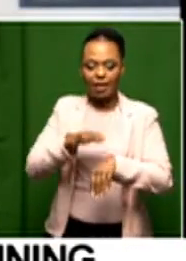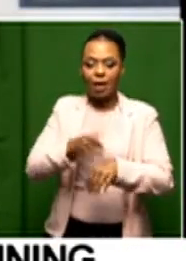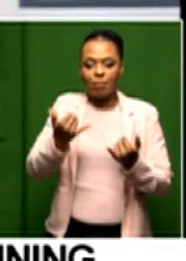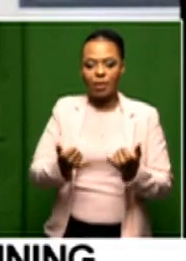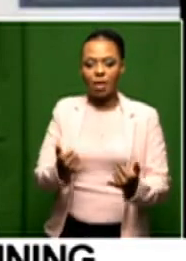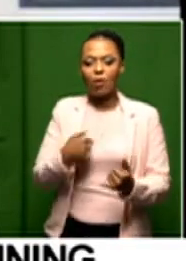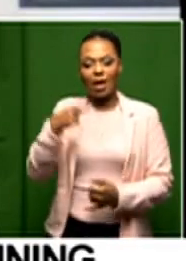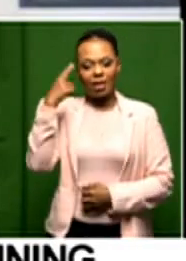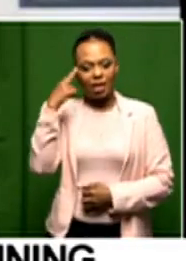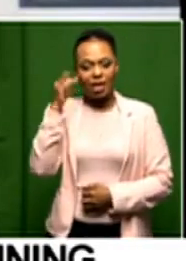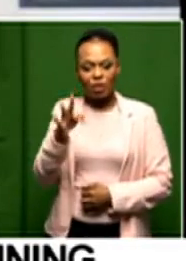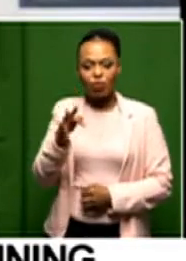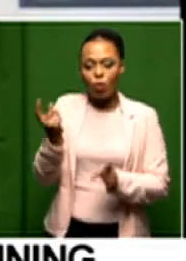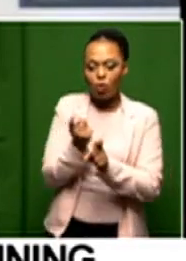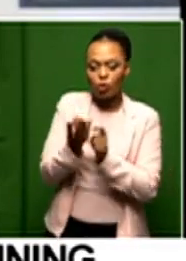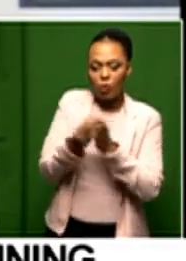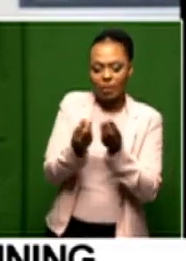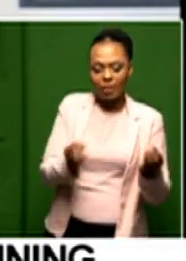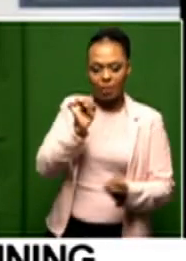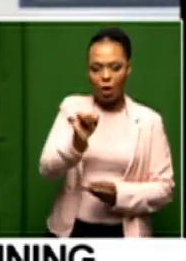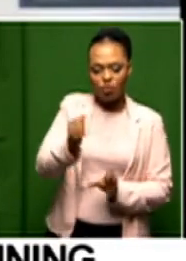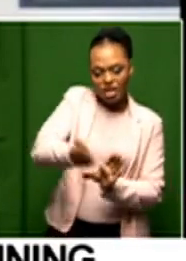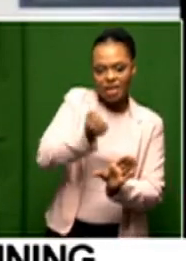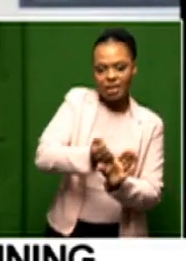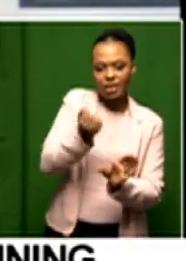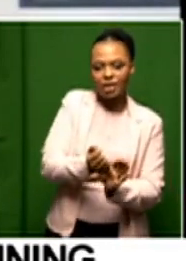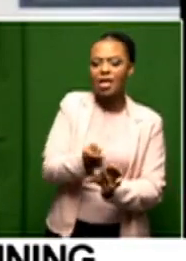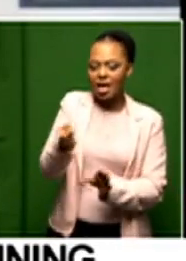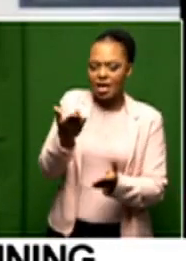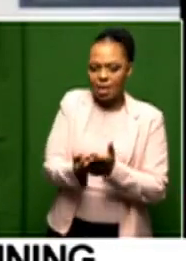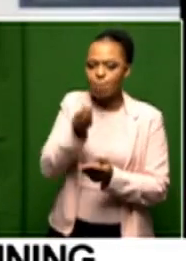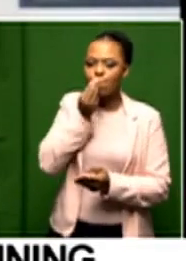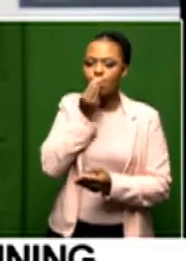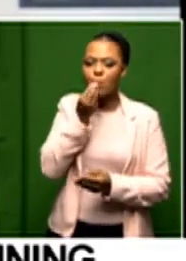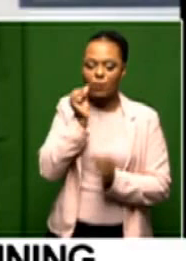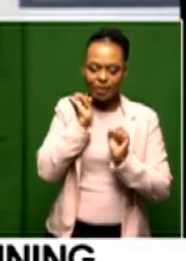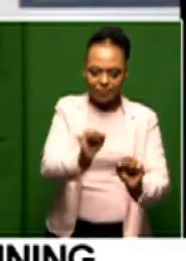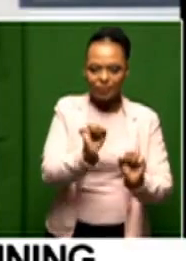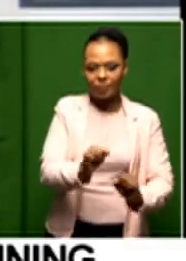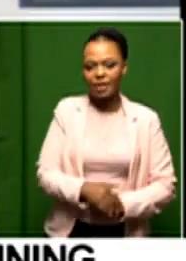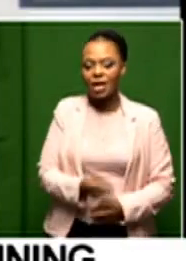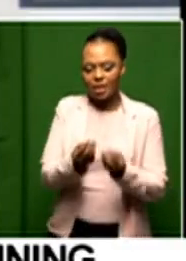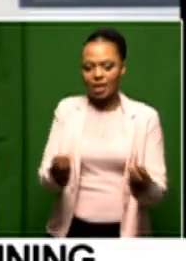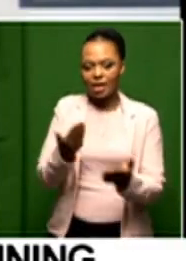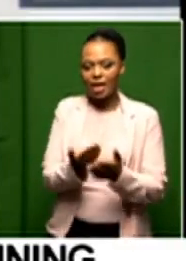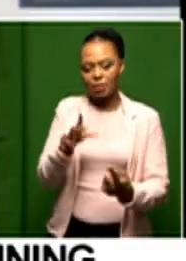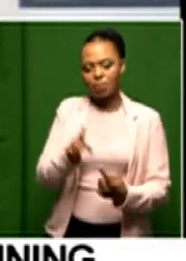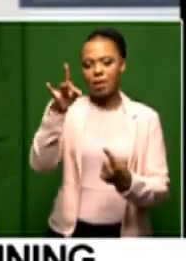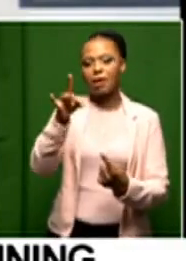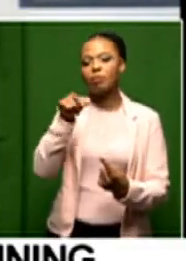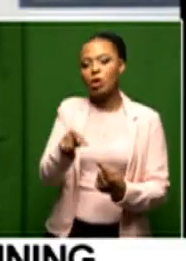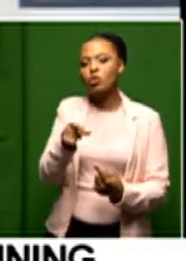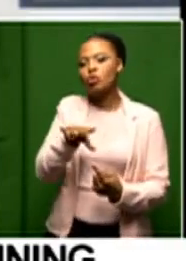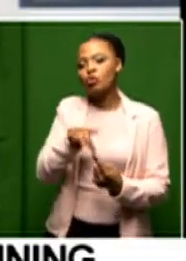with the kids in the kitchen, you have more buy-in in them eating the food. So my hopes are that that children will be able to make better choices from a very